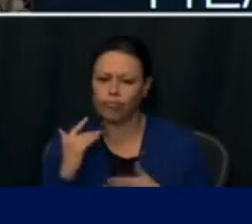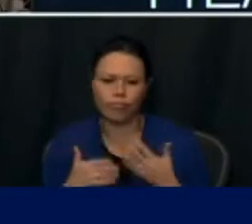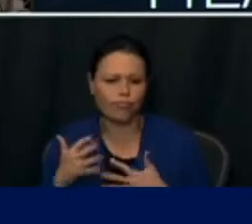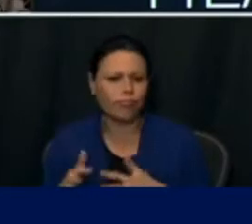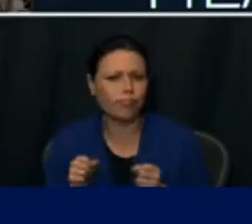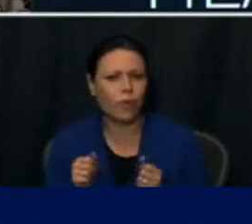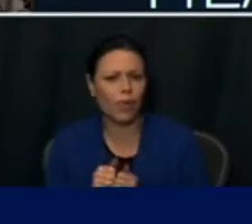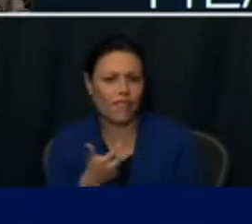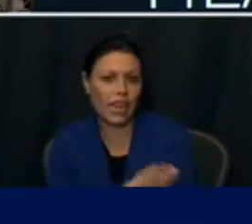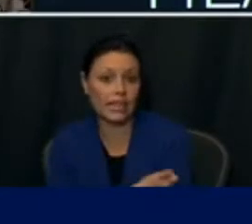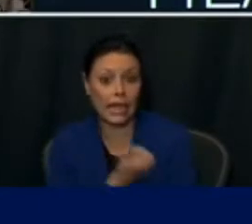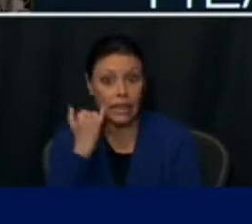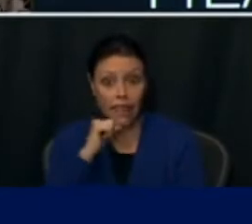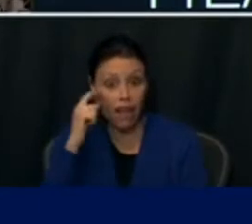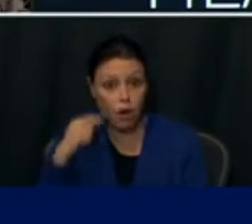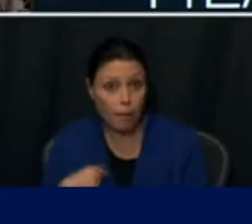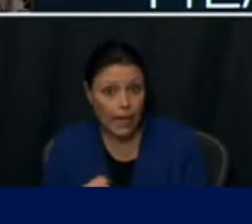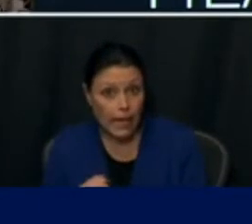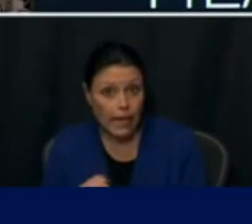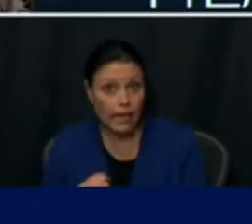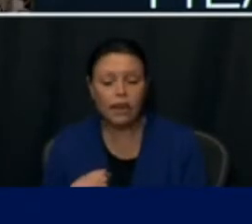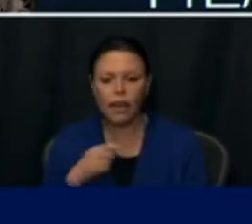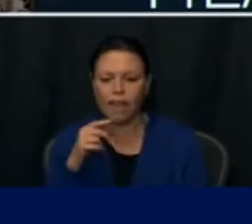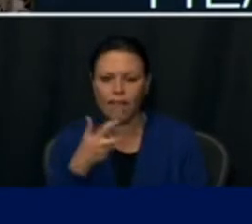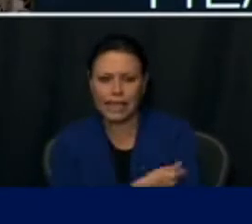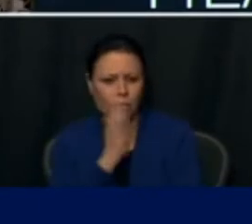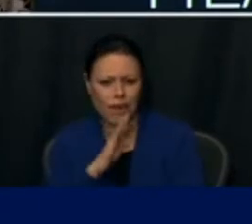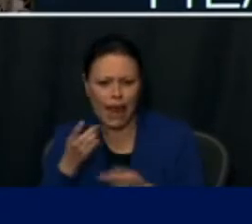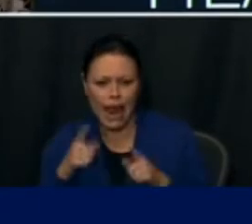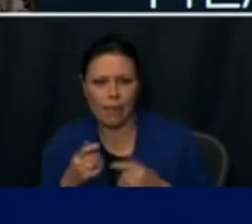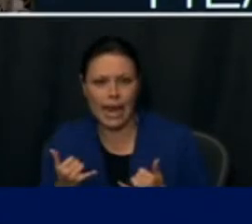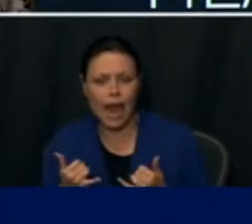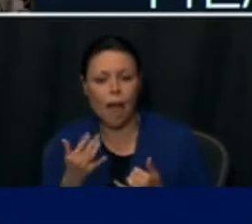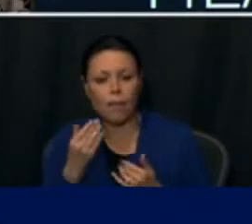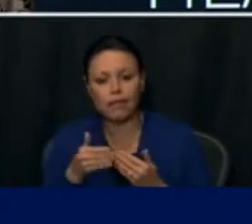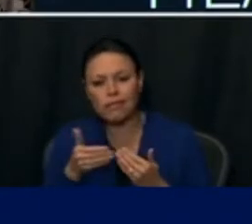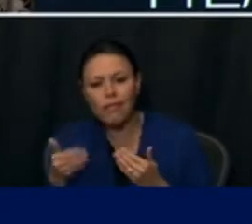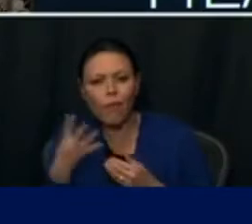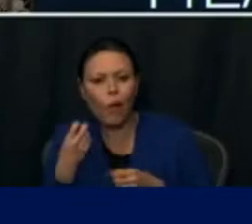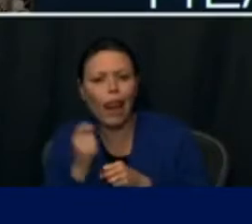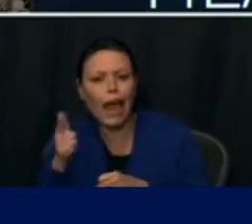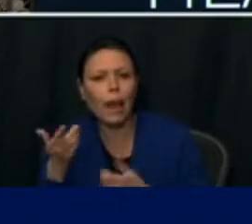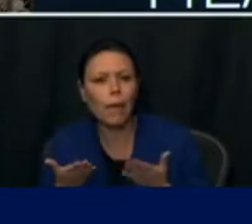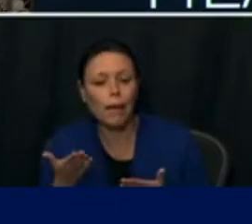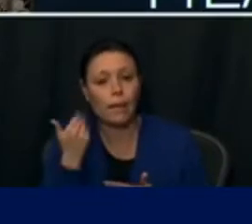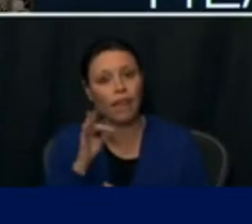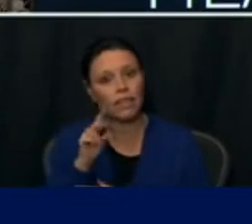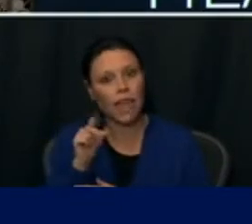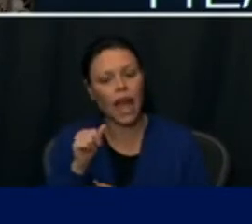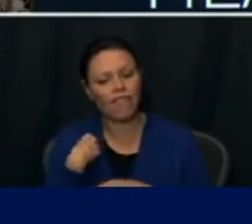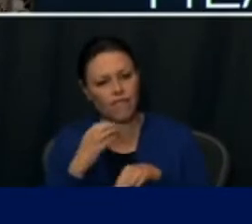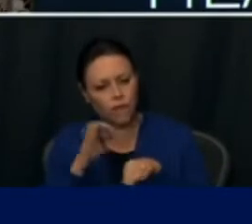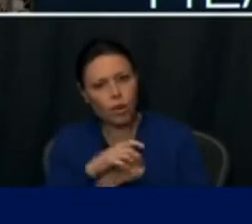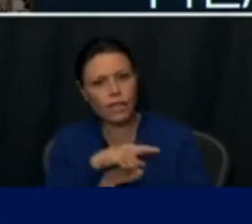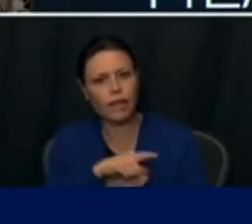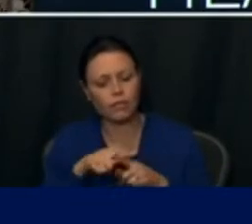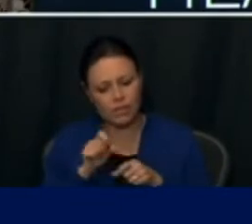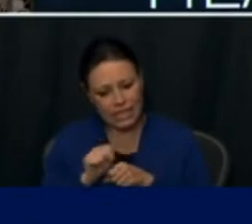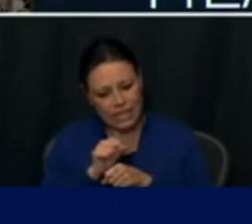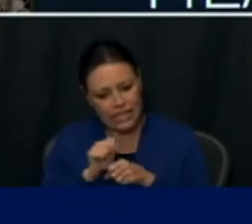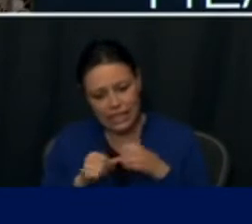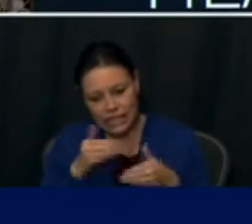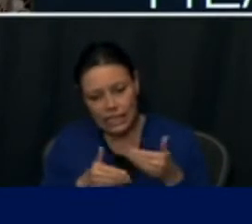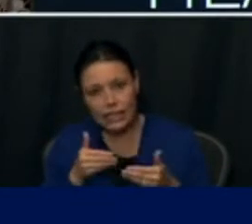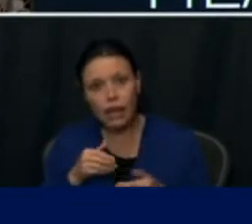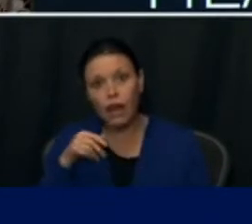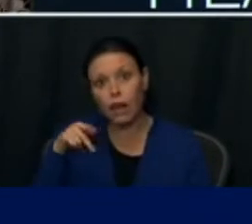a vaccine if it weren't for me for another four years because FDA would have never been able to do what they did what I forced them to do and